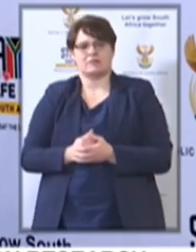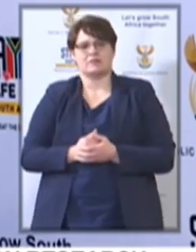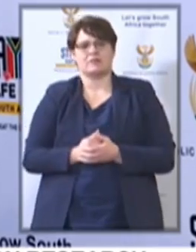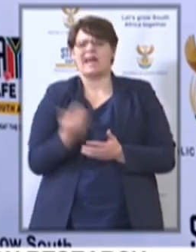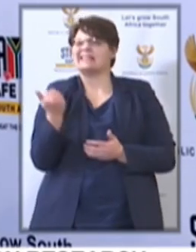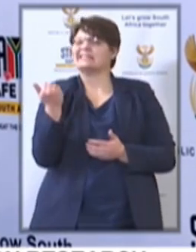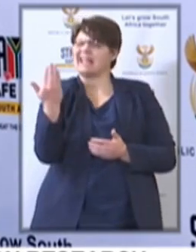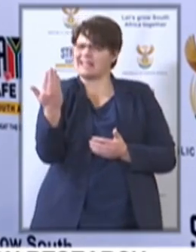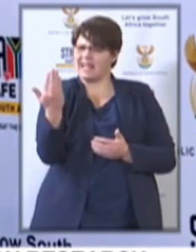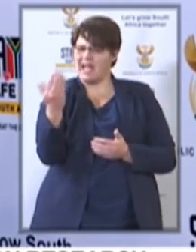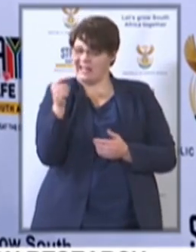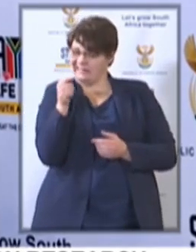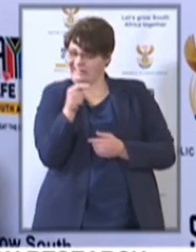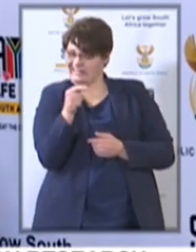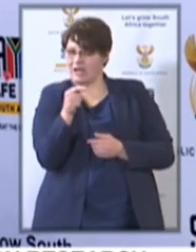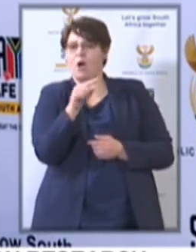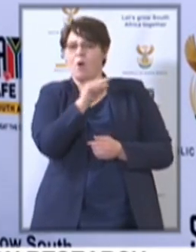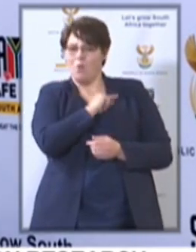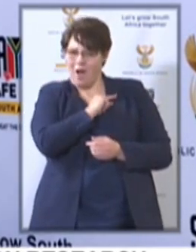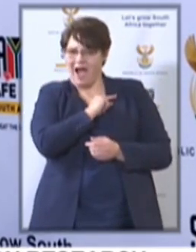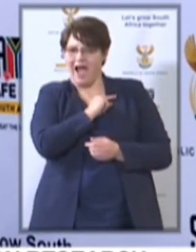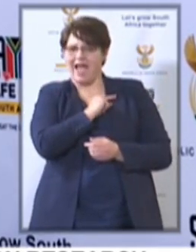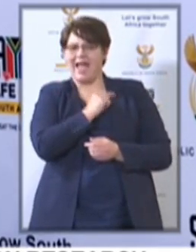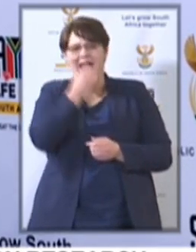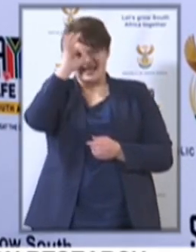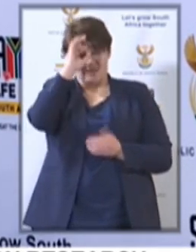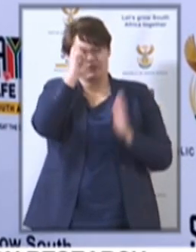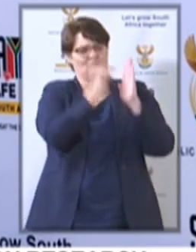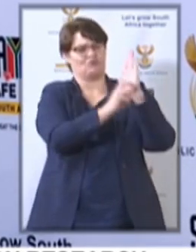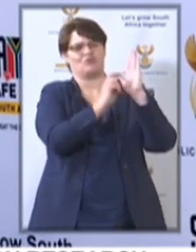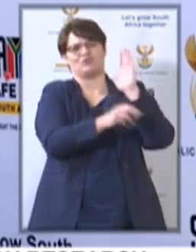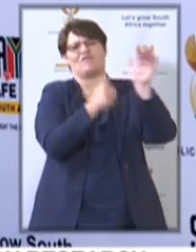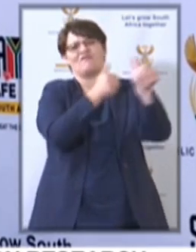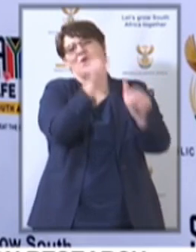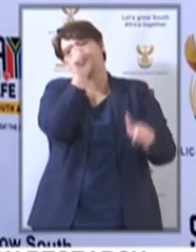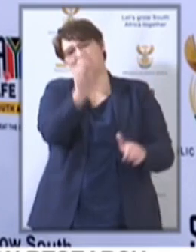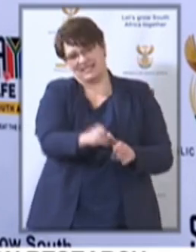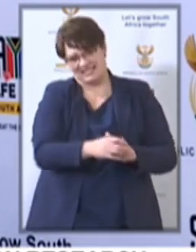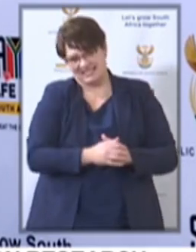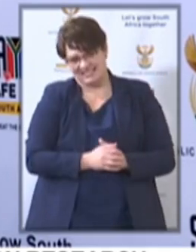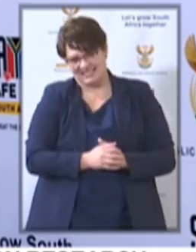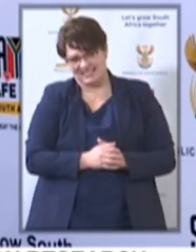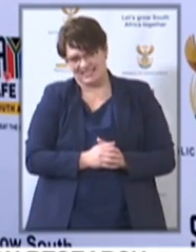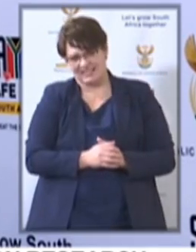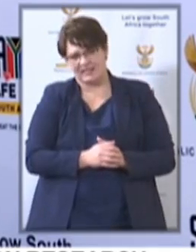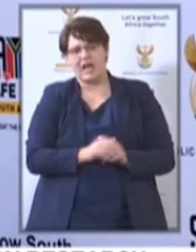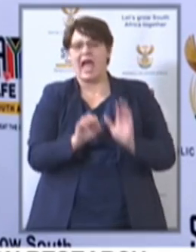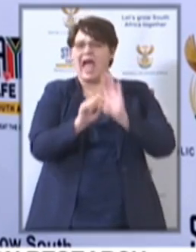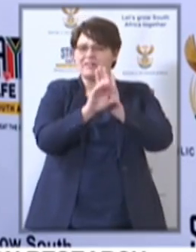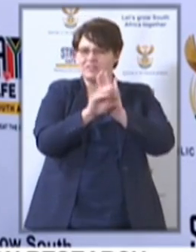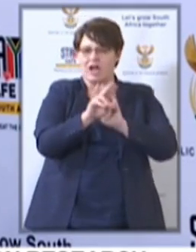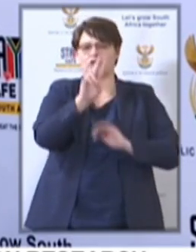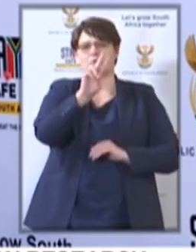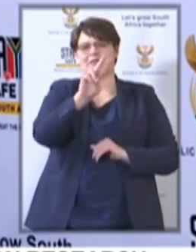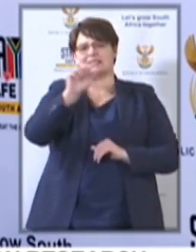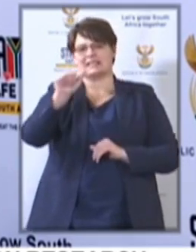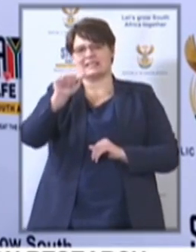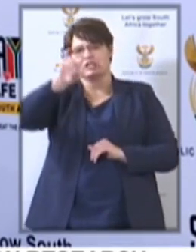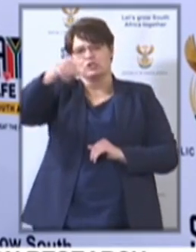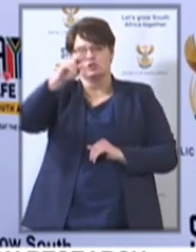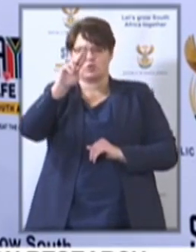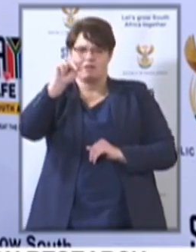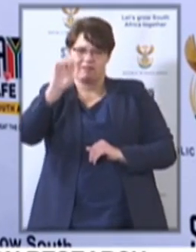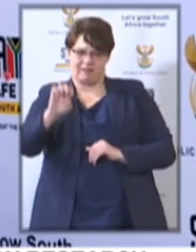tender, because of government processes that have got to be followed, was advertised on the 26th of June, with